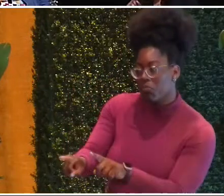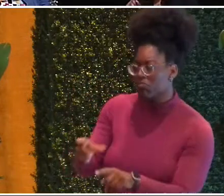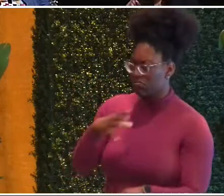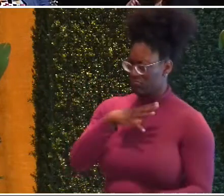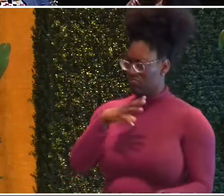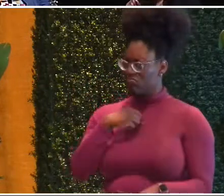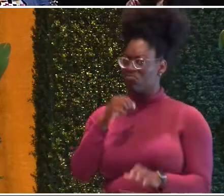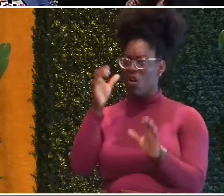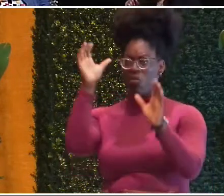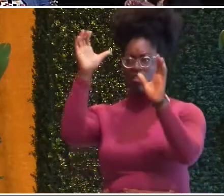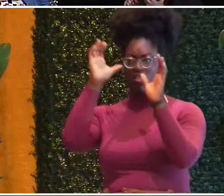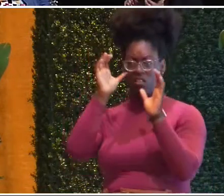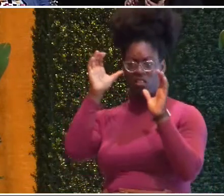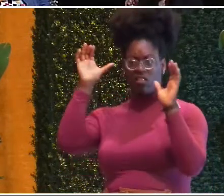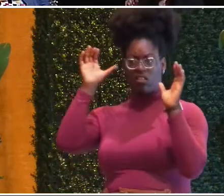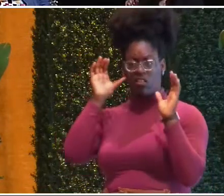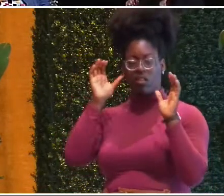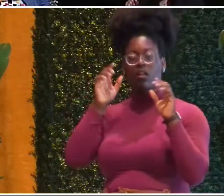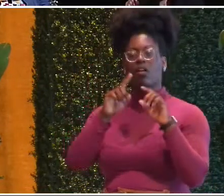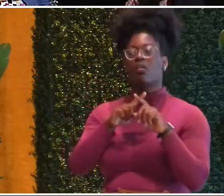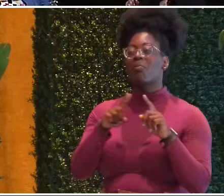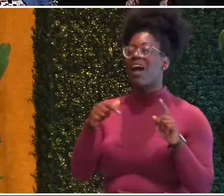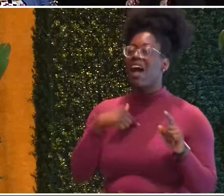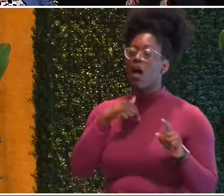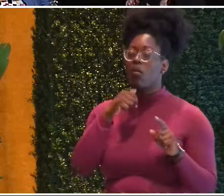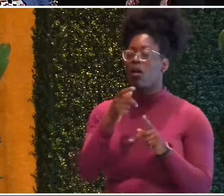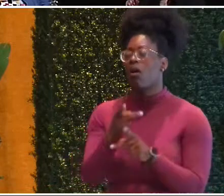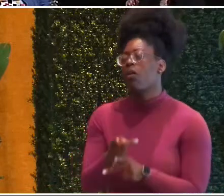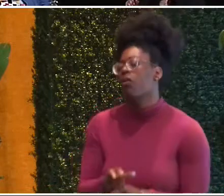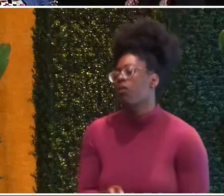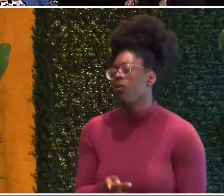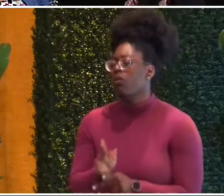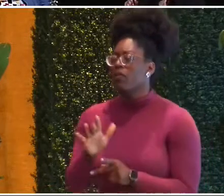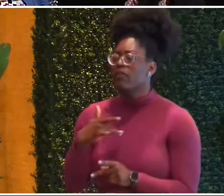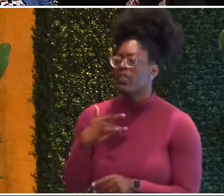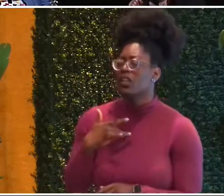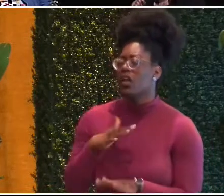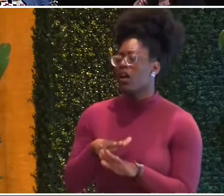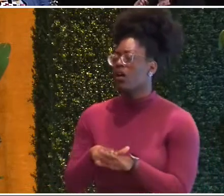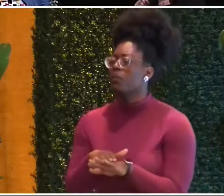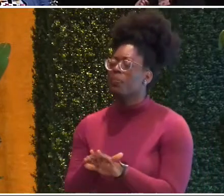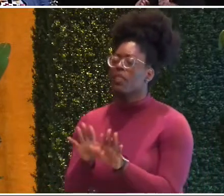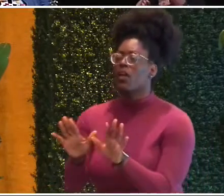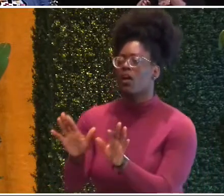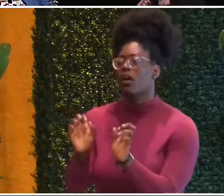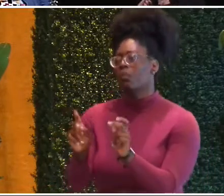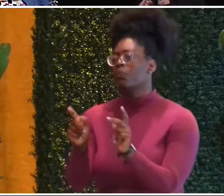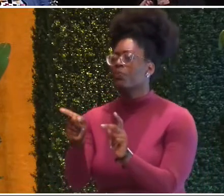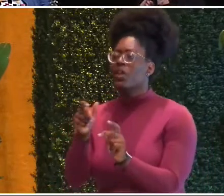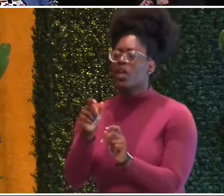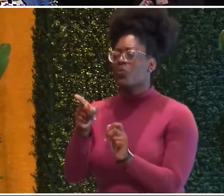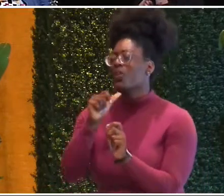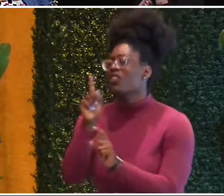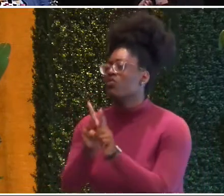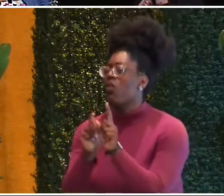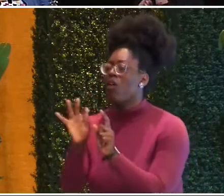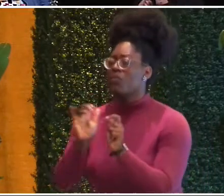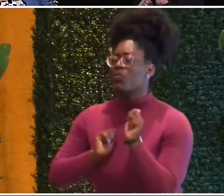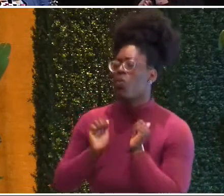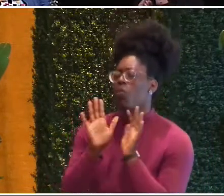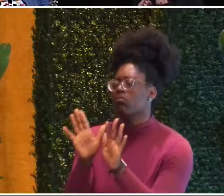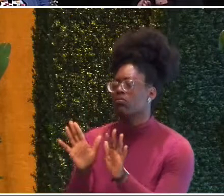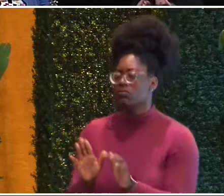and will not coddle you through your feelings about not being the star of the show,